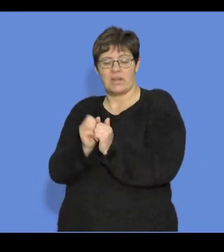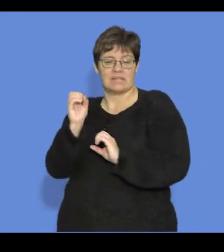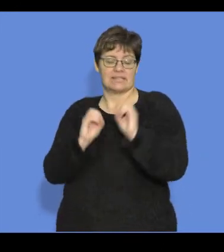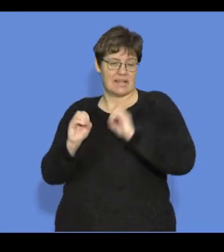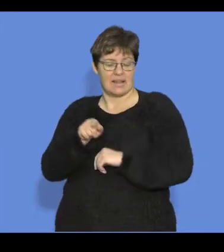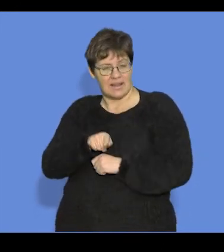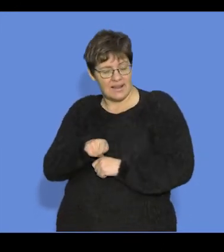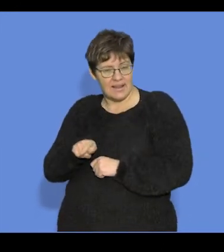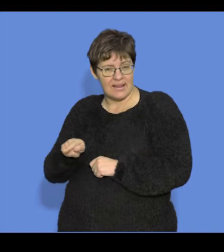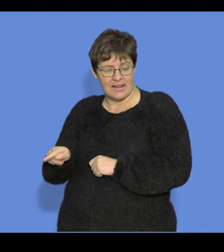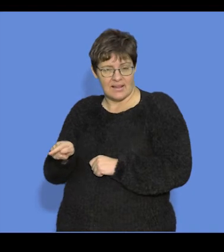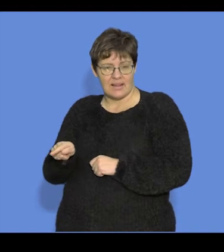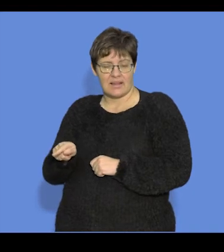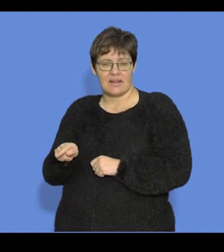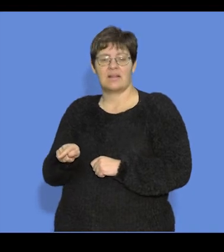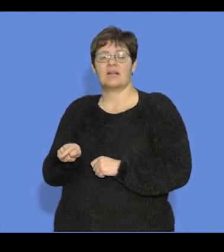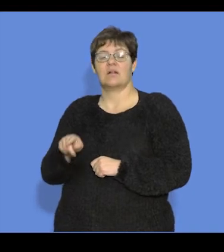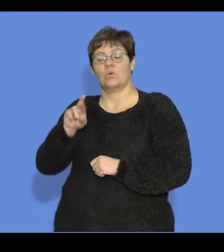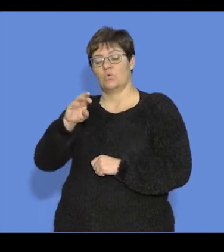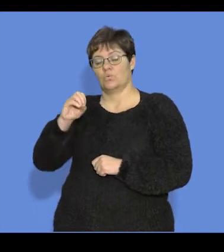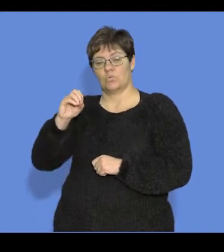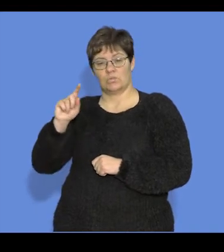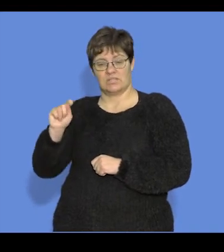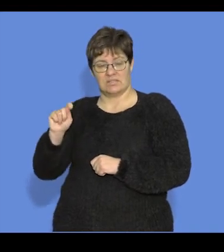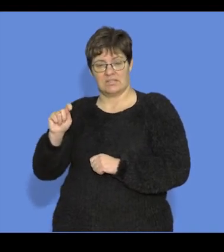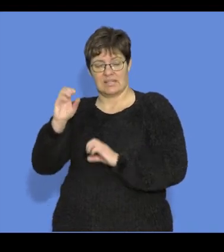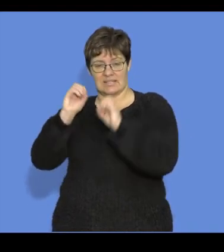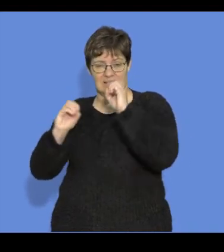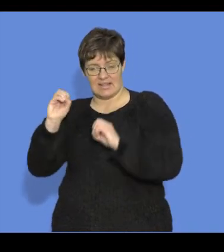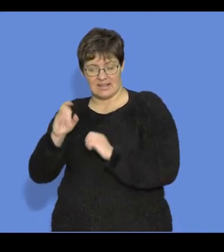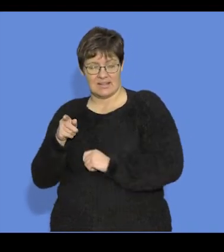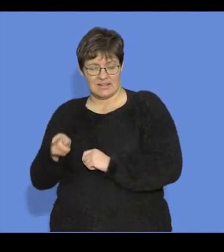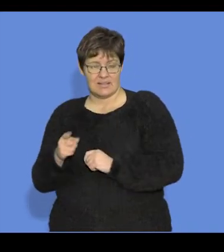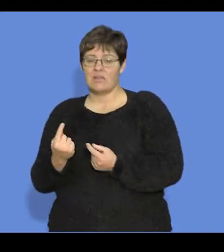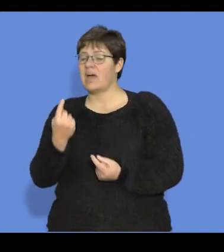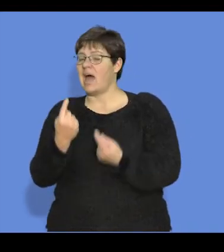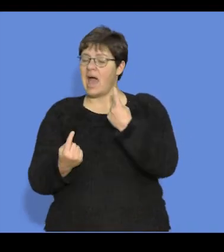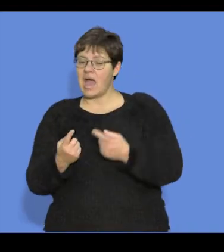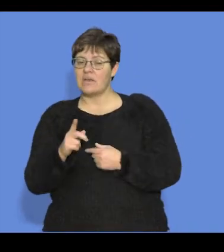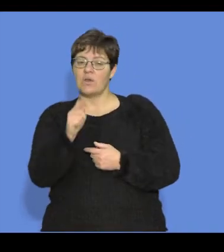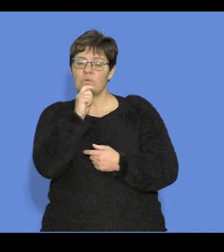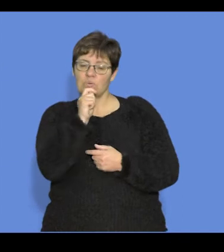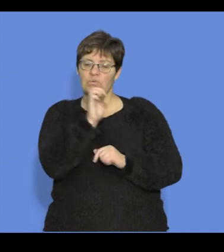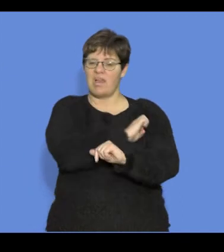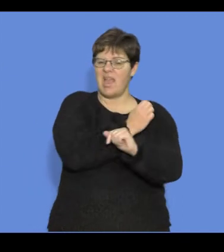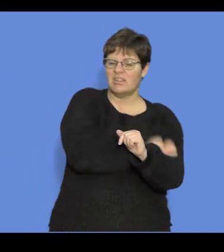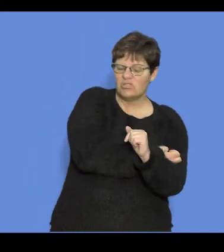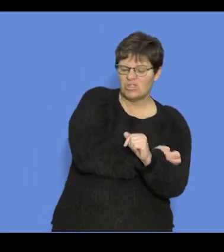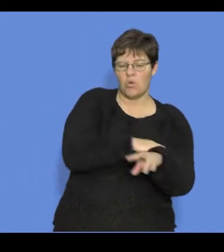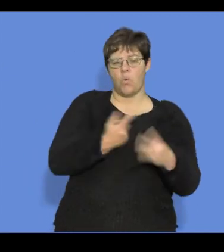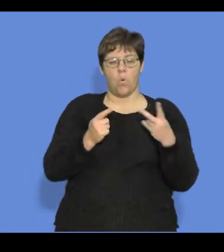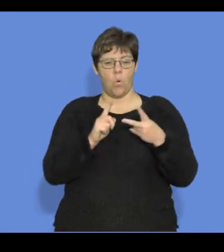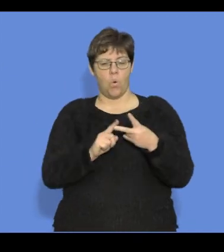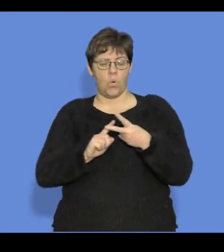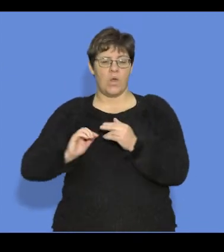goes into the root cells. And the root cells either use it up for energy or they